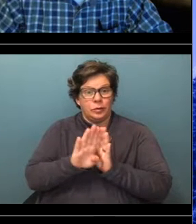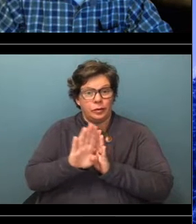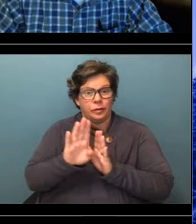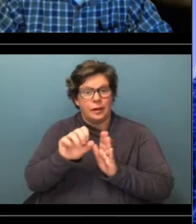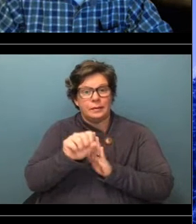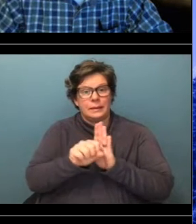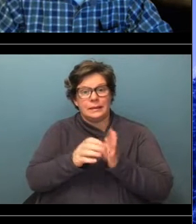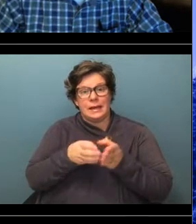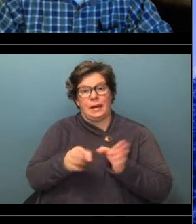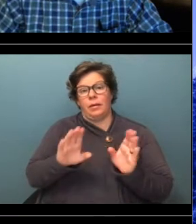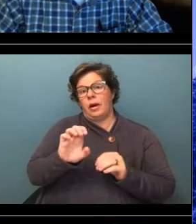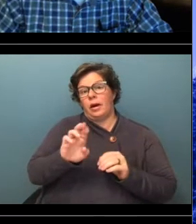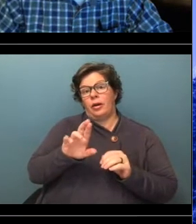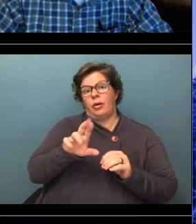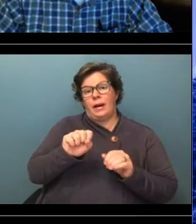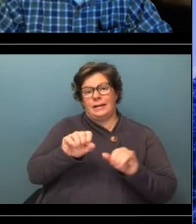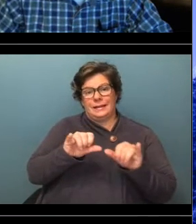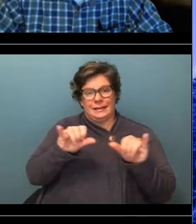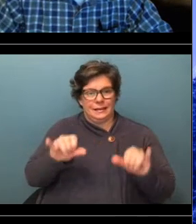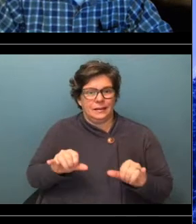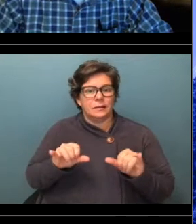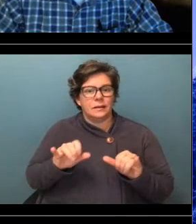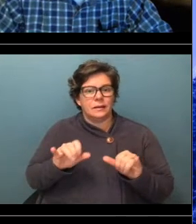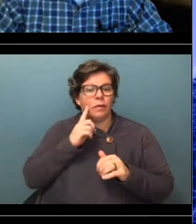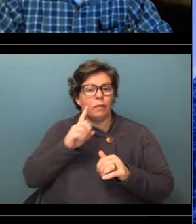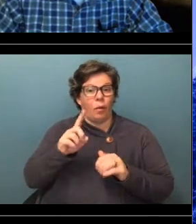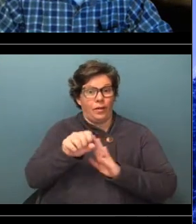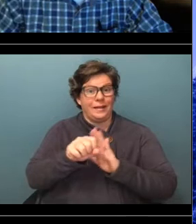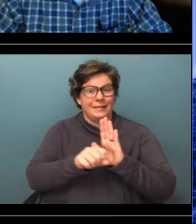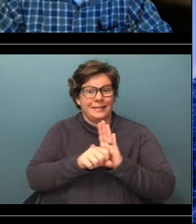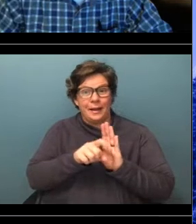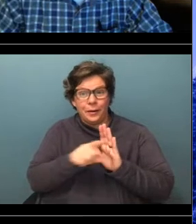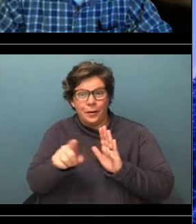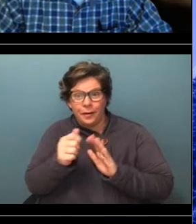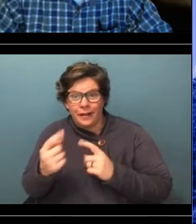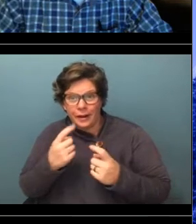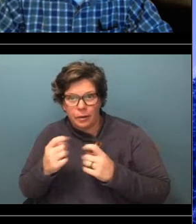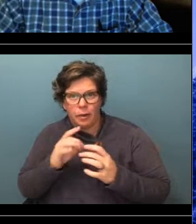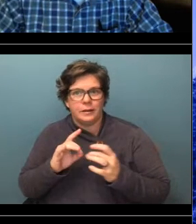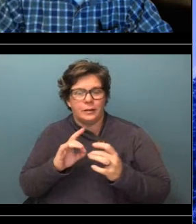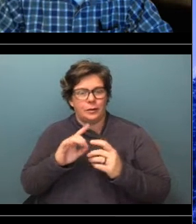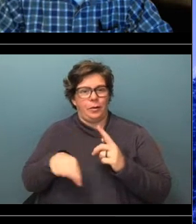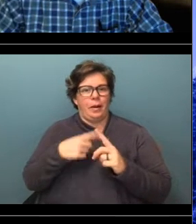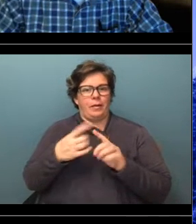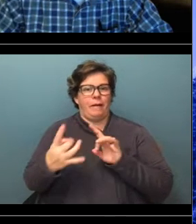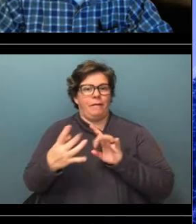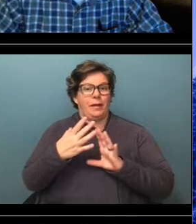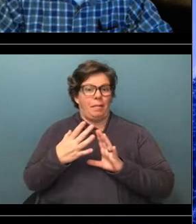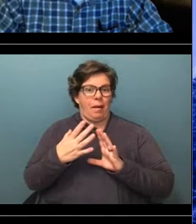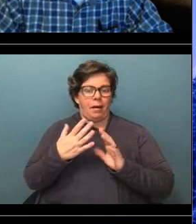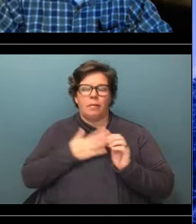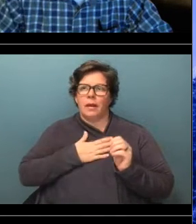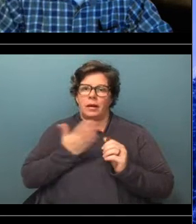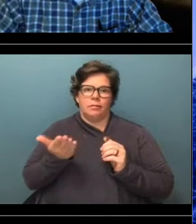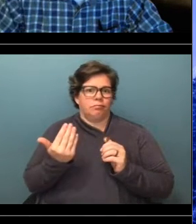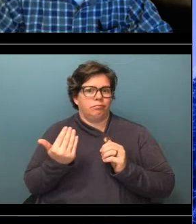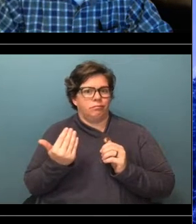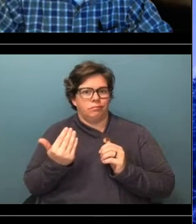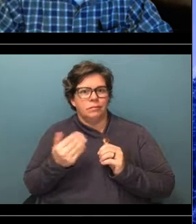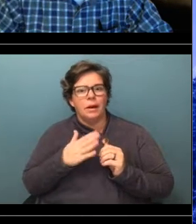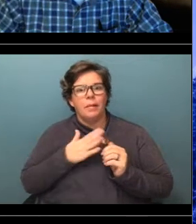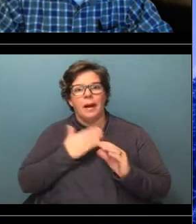statewide crisis system for Idaho. So if you guys have any questions or comments about that or suggestions, I'd love to hear them.